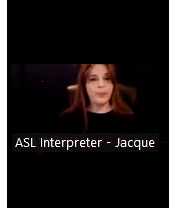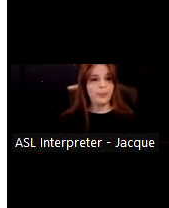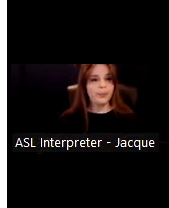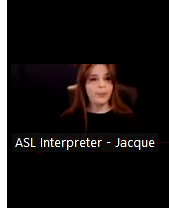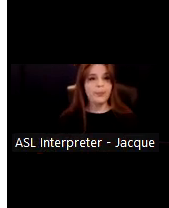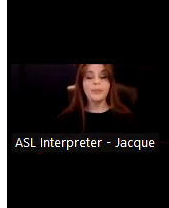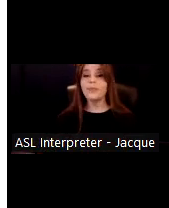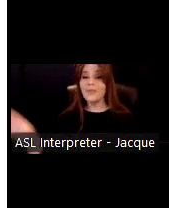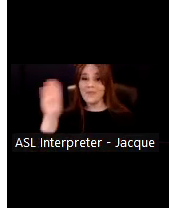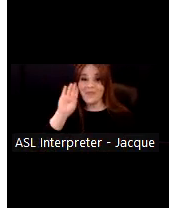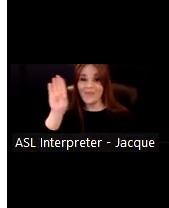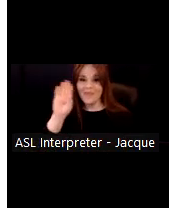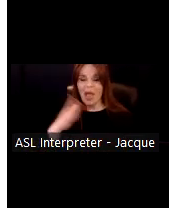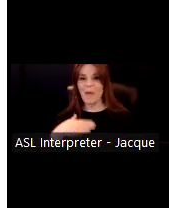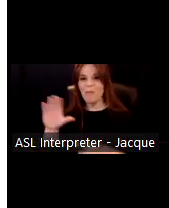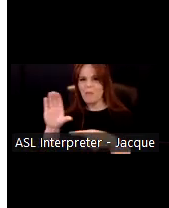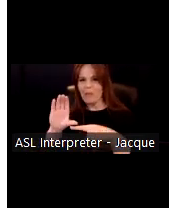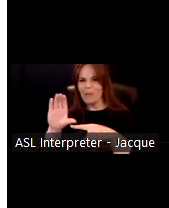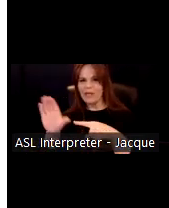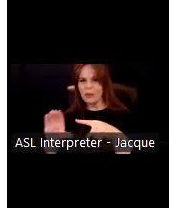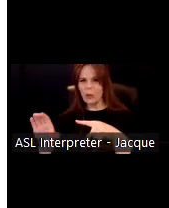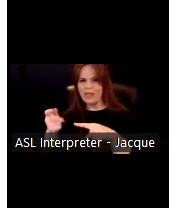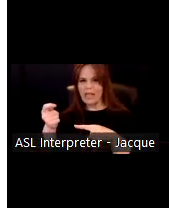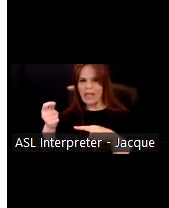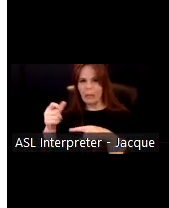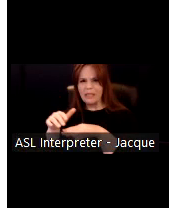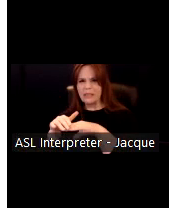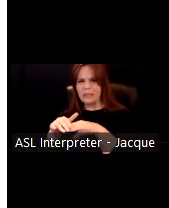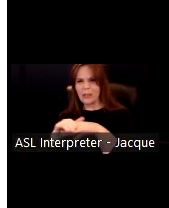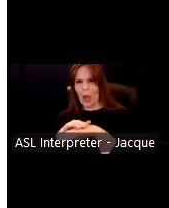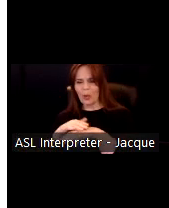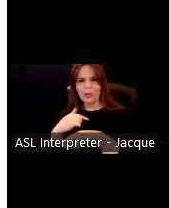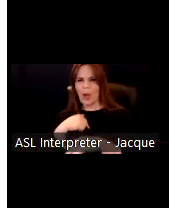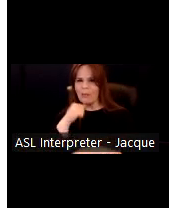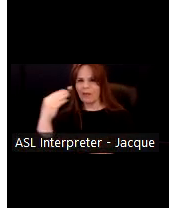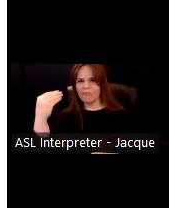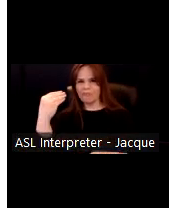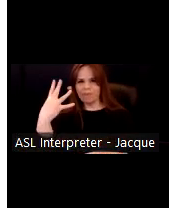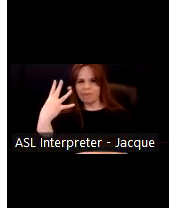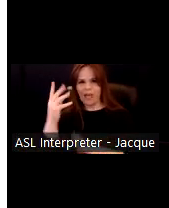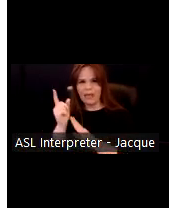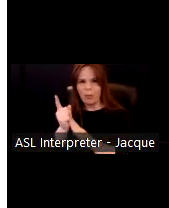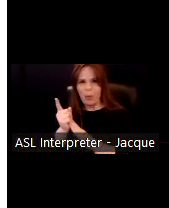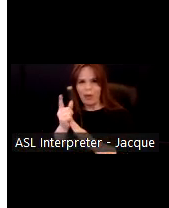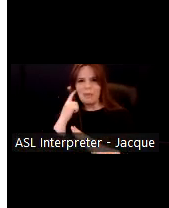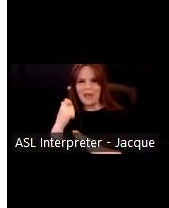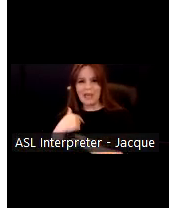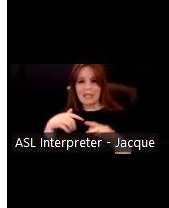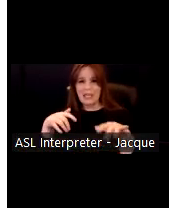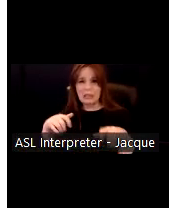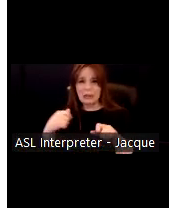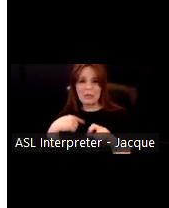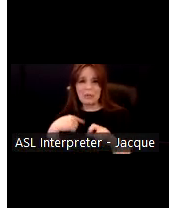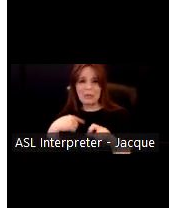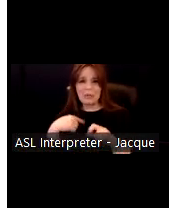Hi, yeah, my Zoom is running a little slow, so I'm not turning on my camera at the moment. It took me like 10 minutes to hit the mute button, so I don't know